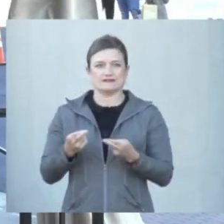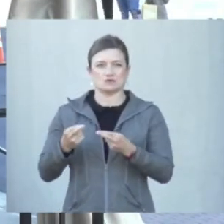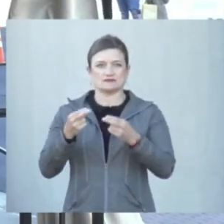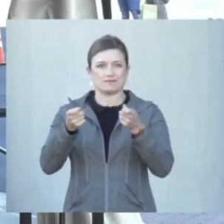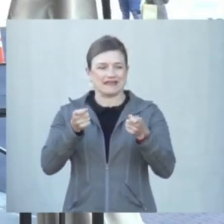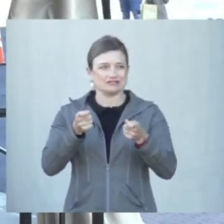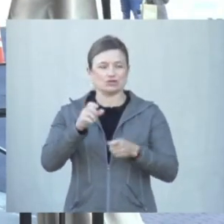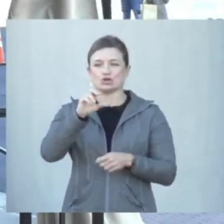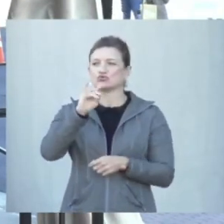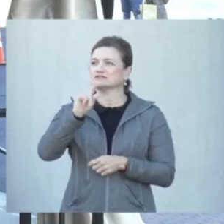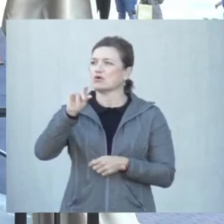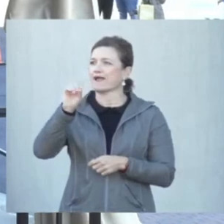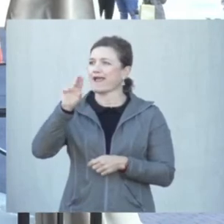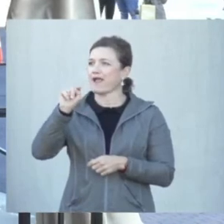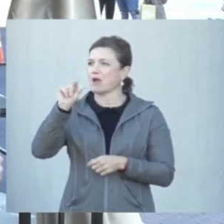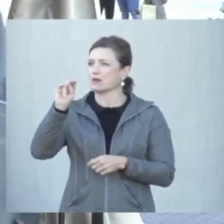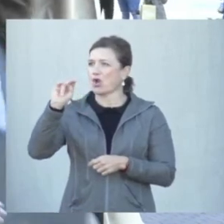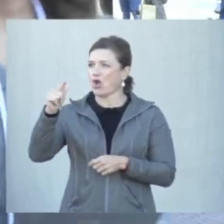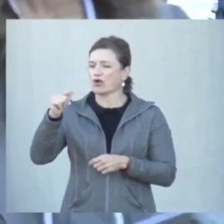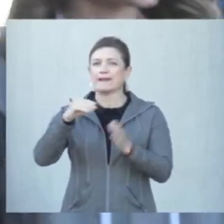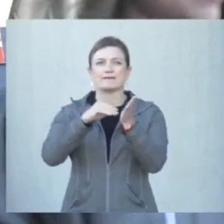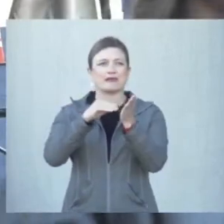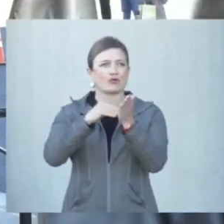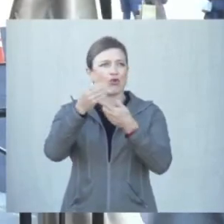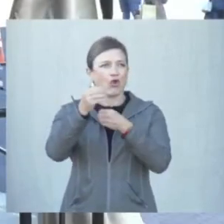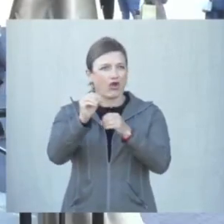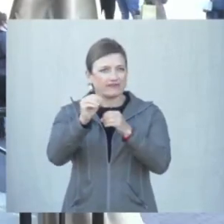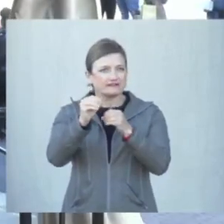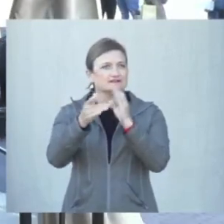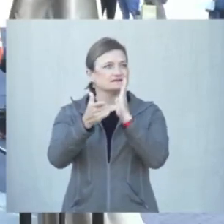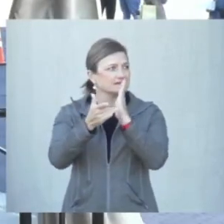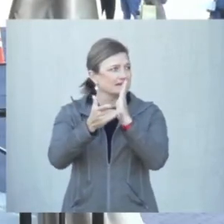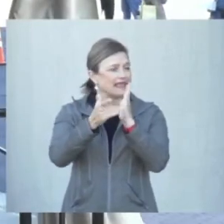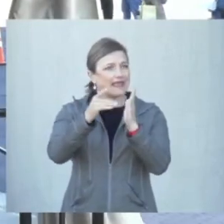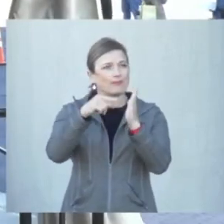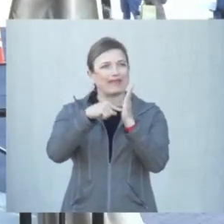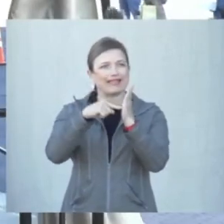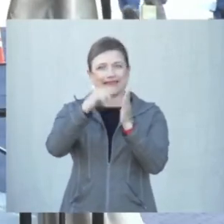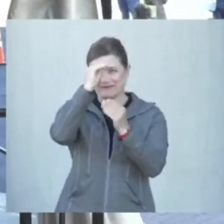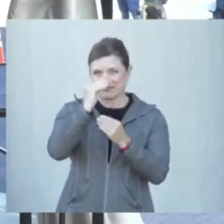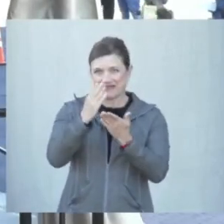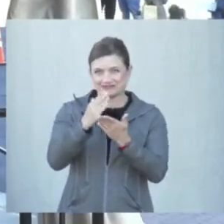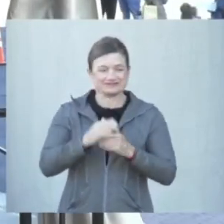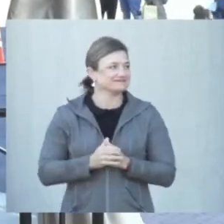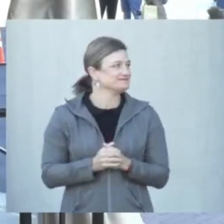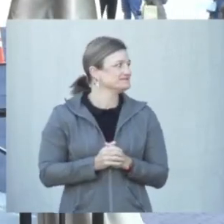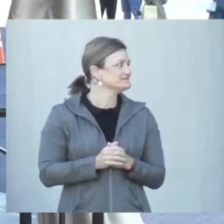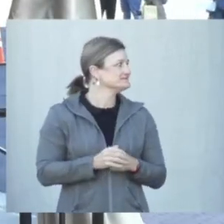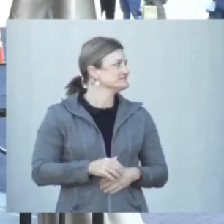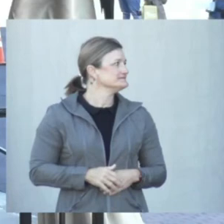Crystal Outlaw, Medical Office Administration, Medical Billing and Coding.